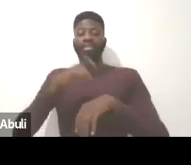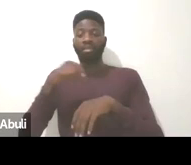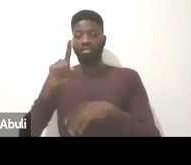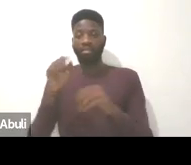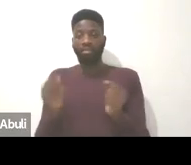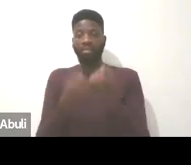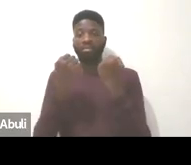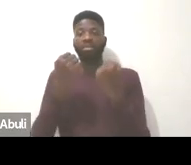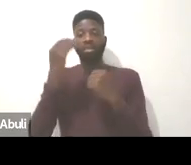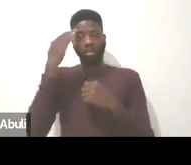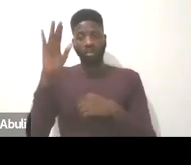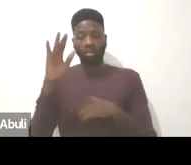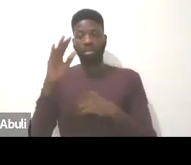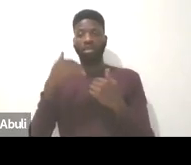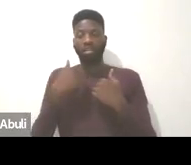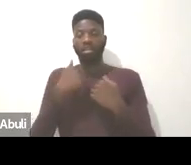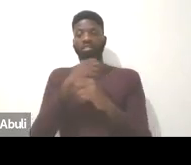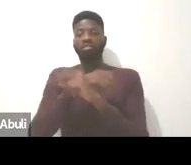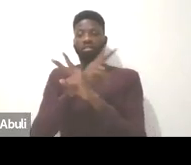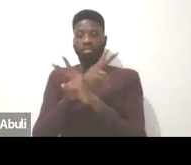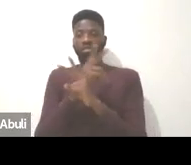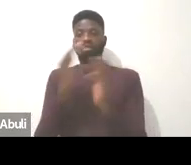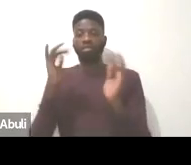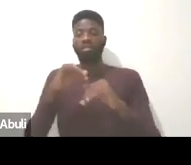going to have a video, to ensure that